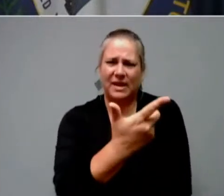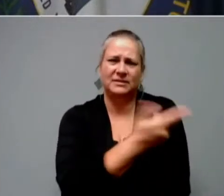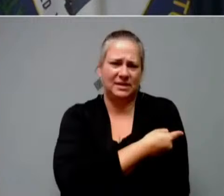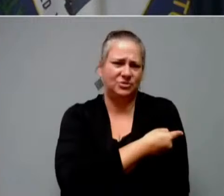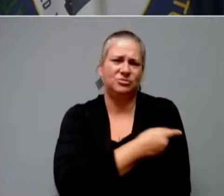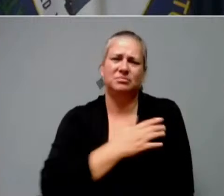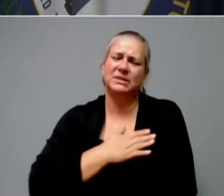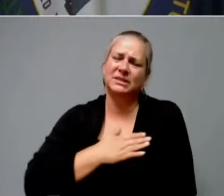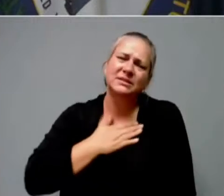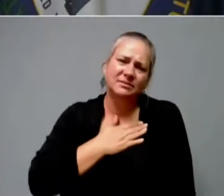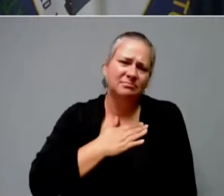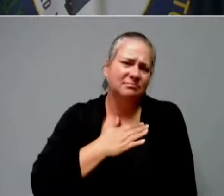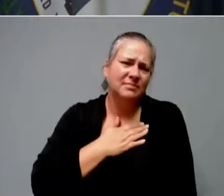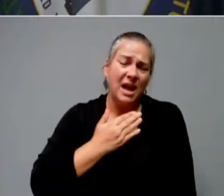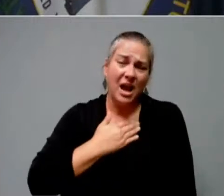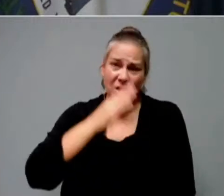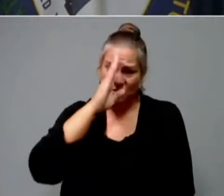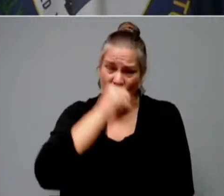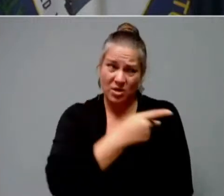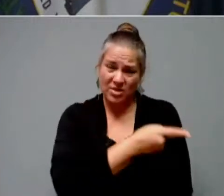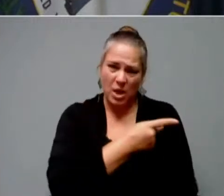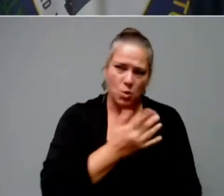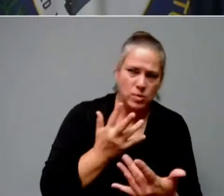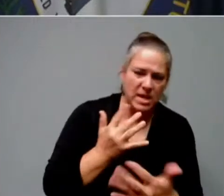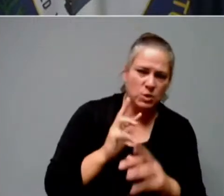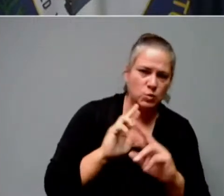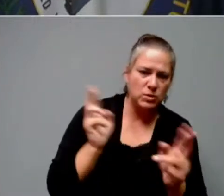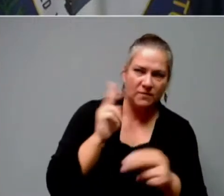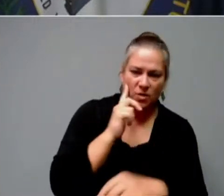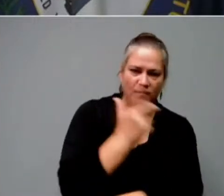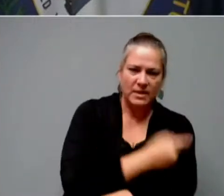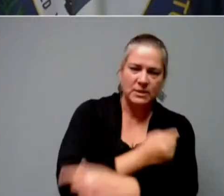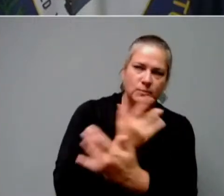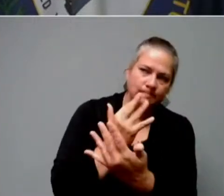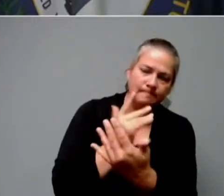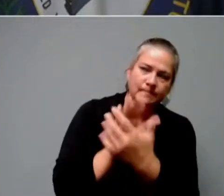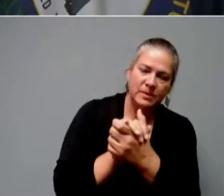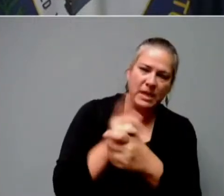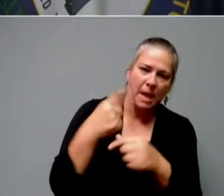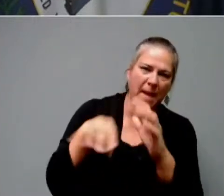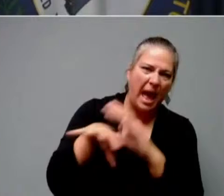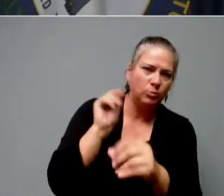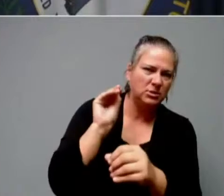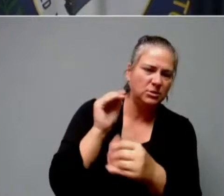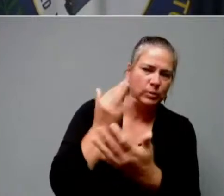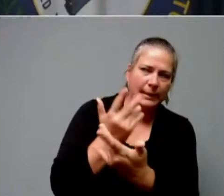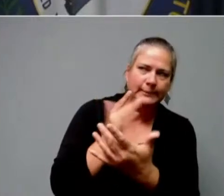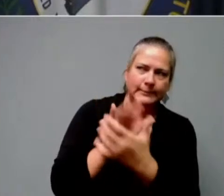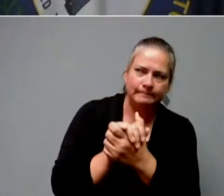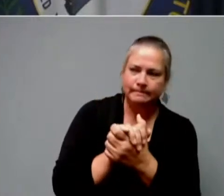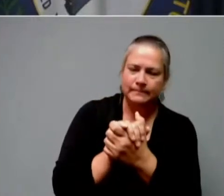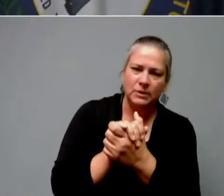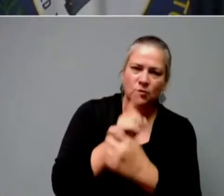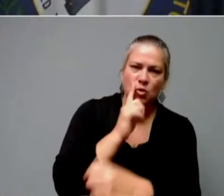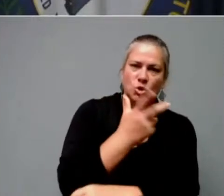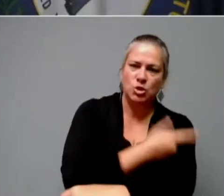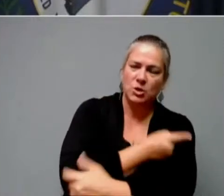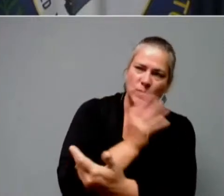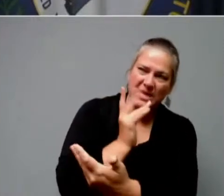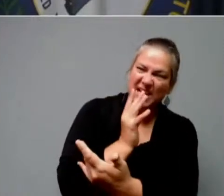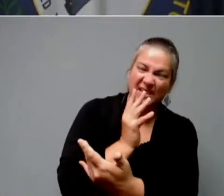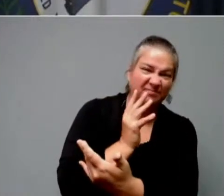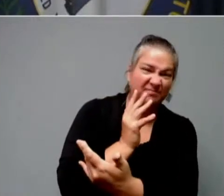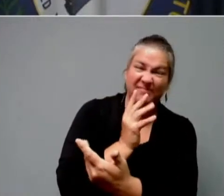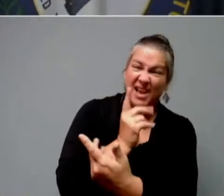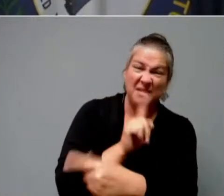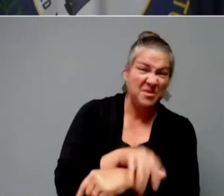I know that they were waiting to be vaccinated, waiting for the vaccine, and waited to be fully vaccinated. But unfortunately, the